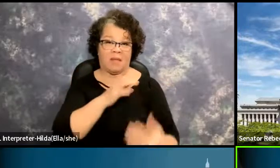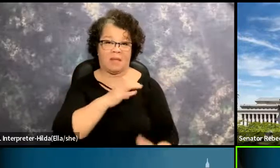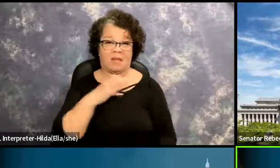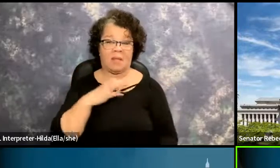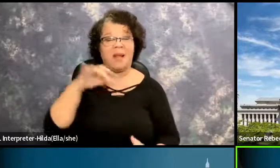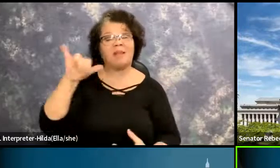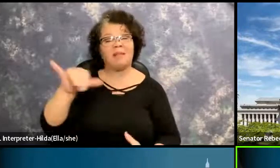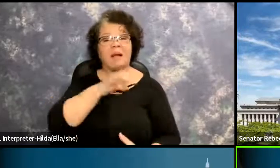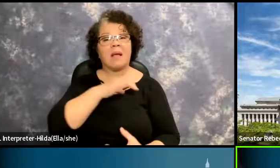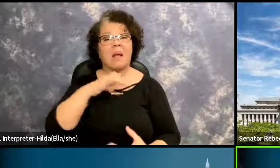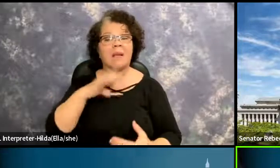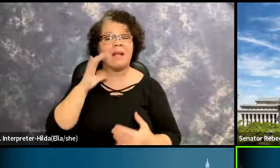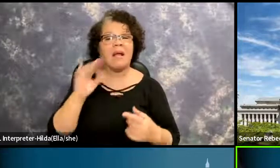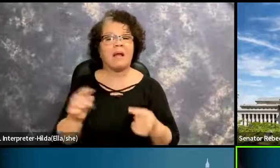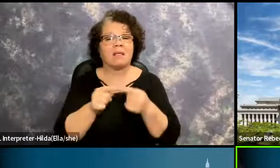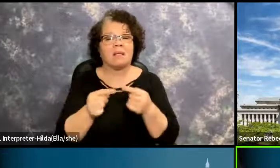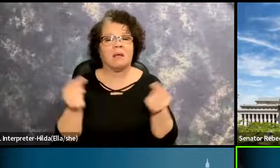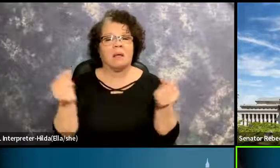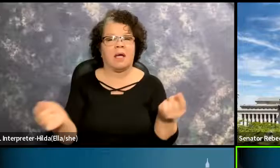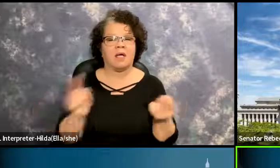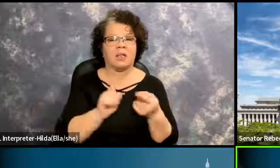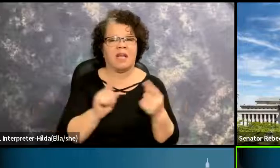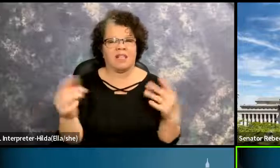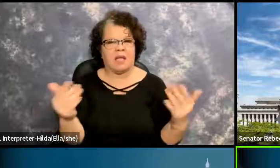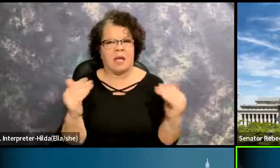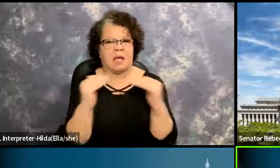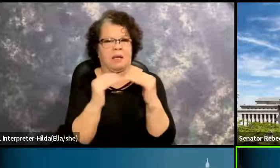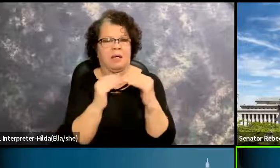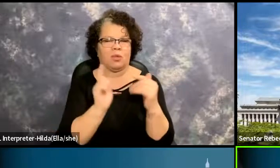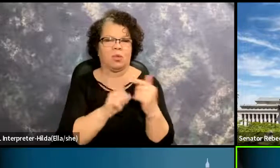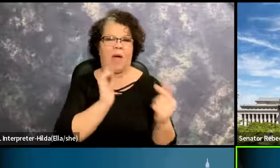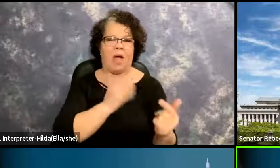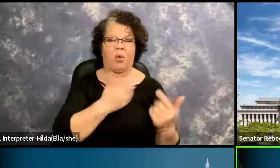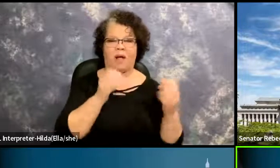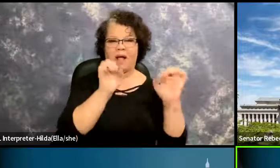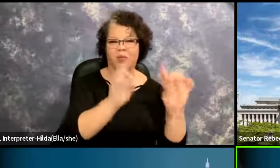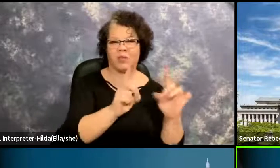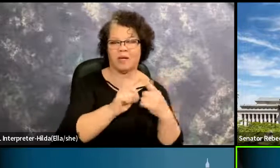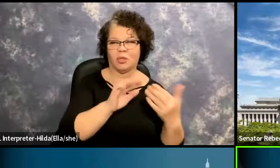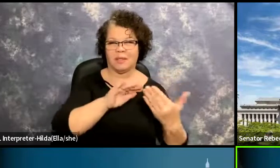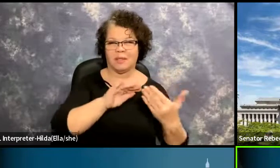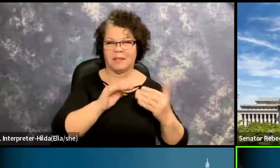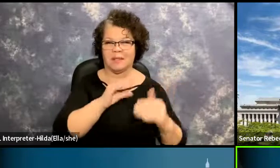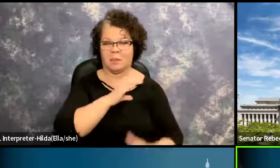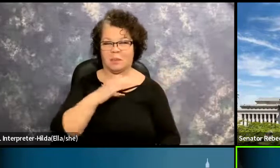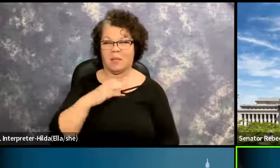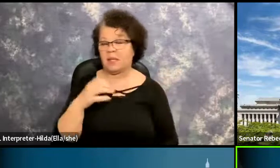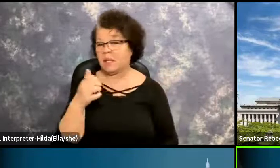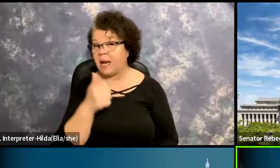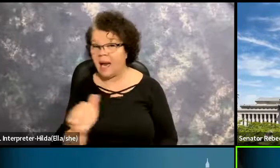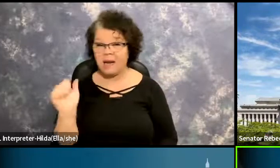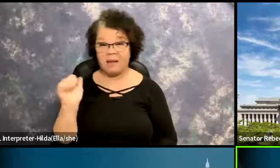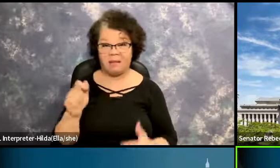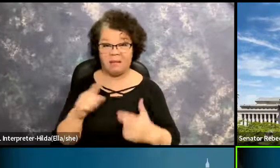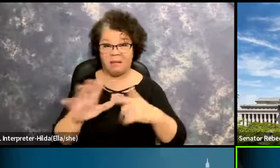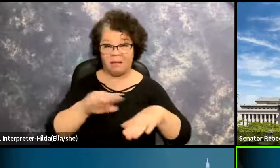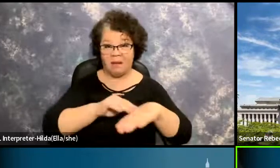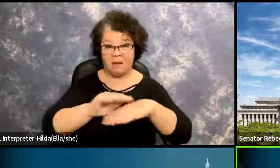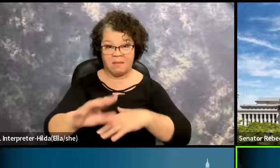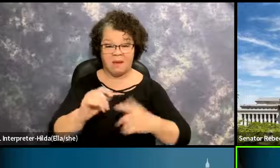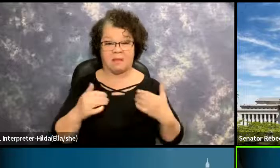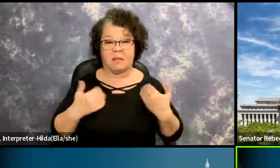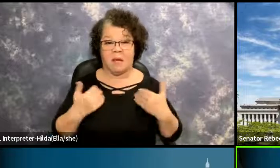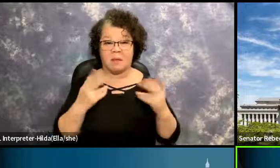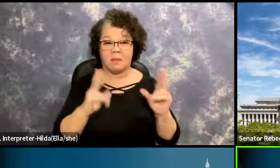the counterpart to our Education Committee that Chair Santos chairs, and that anything else that impacts young people in our